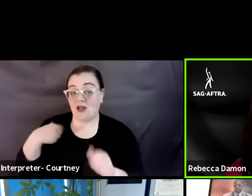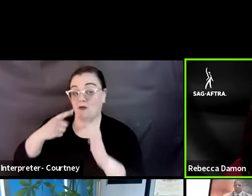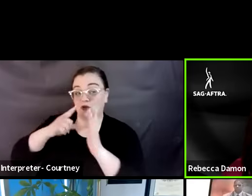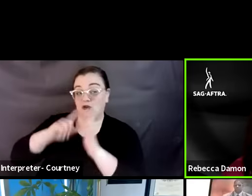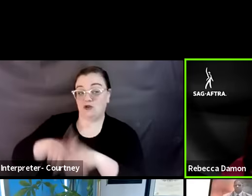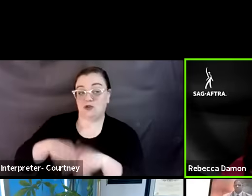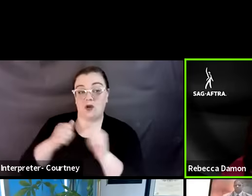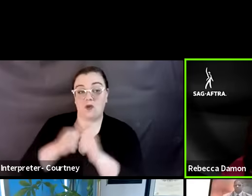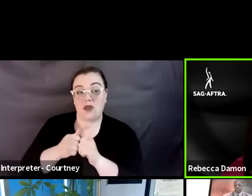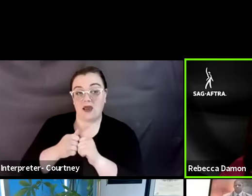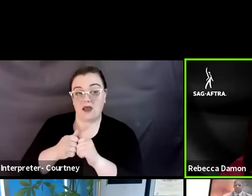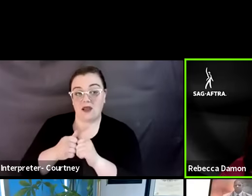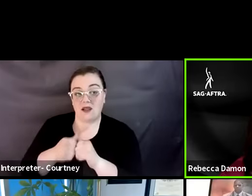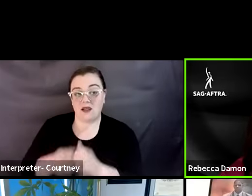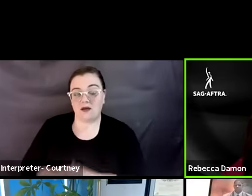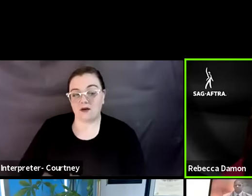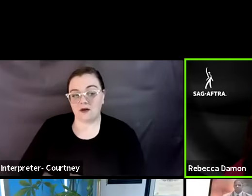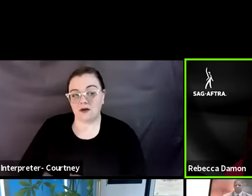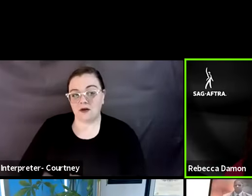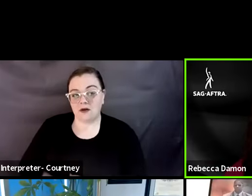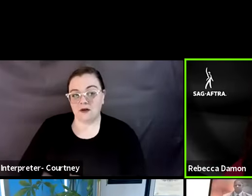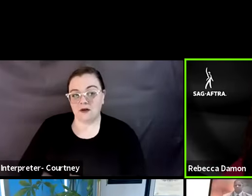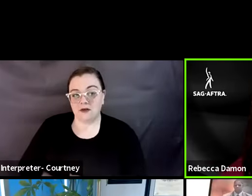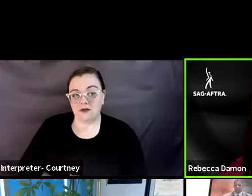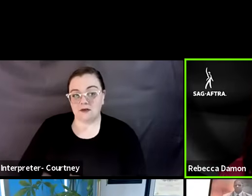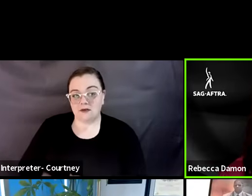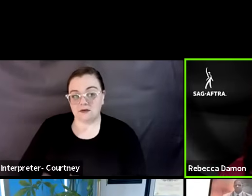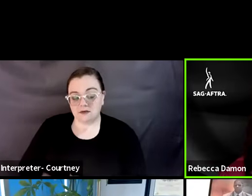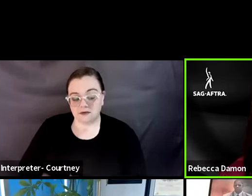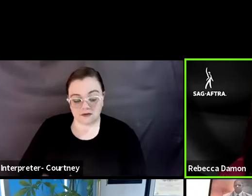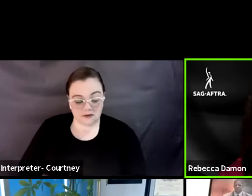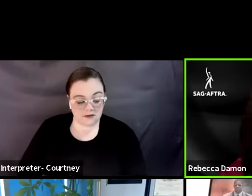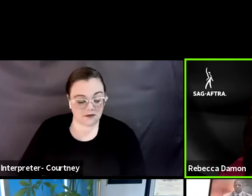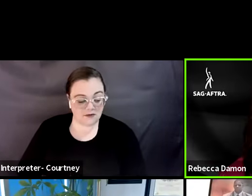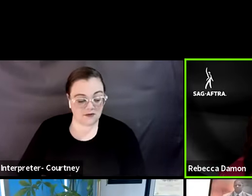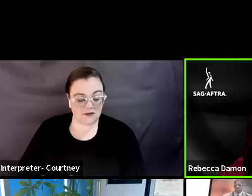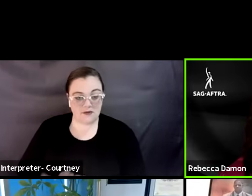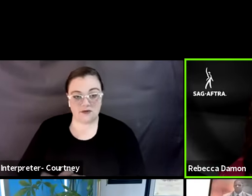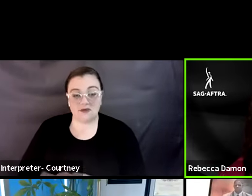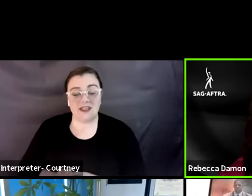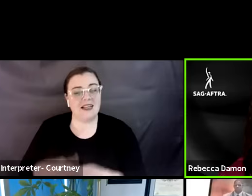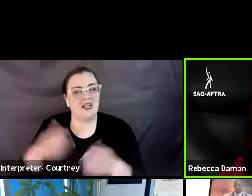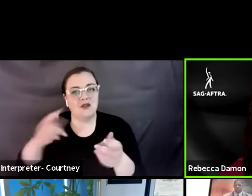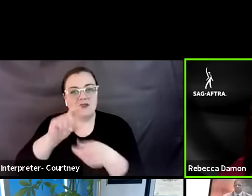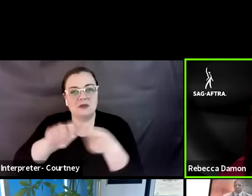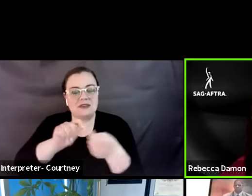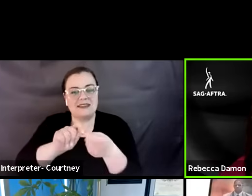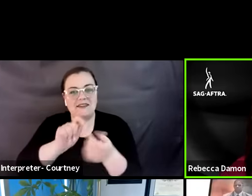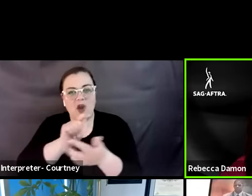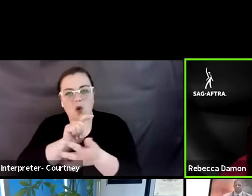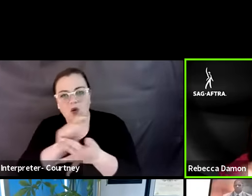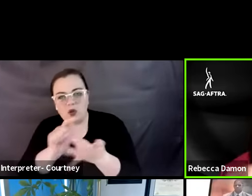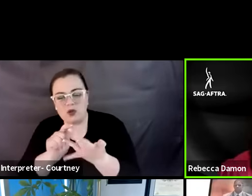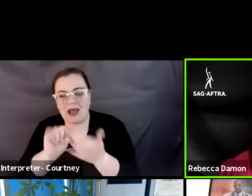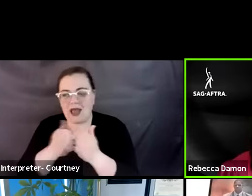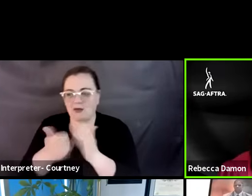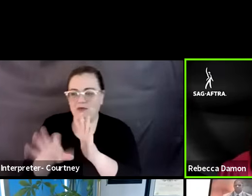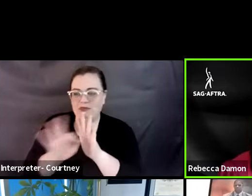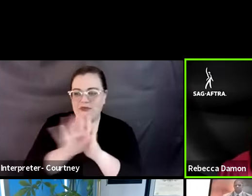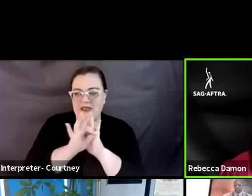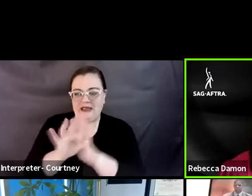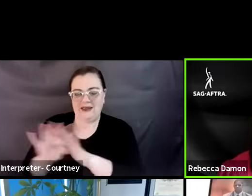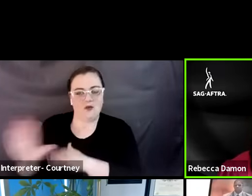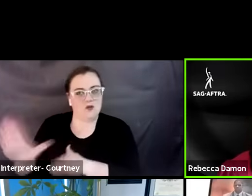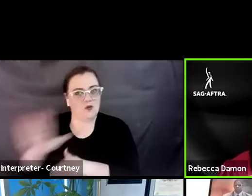with, is there an order in terms of, putting together a team? If you can take things only one step at a